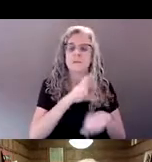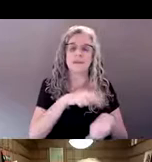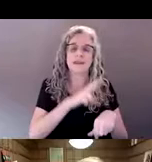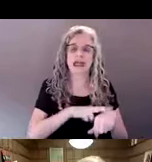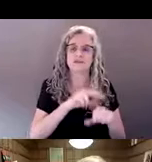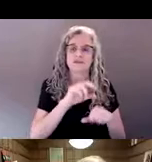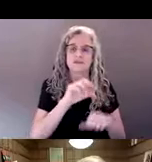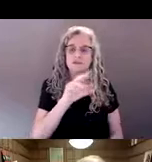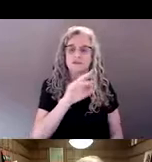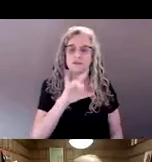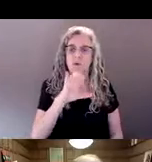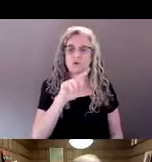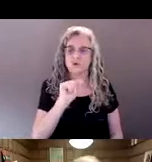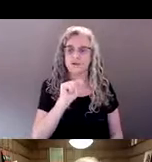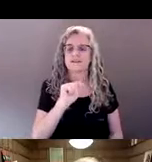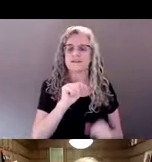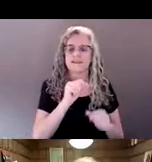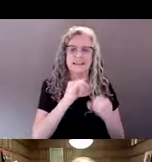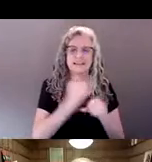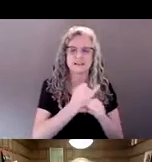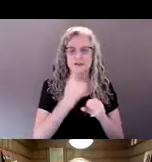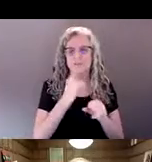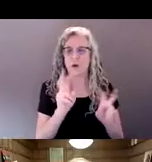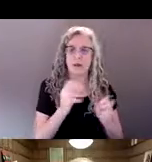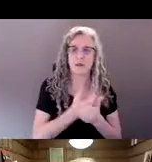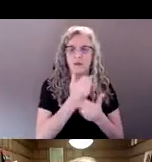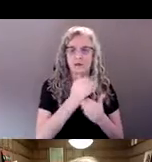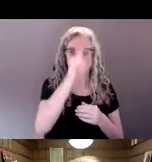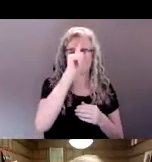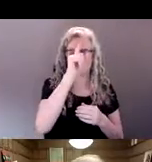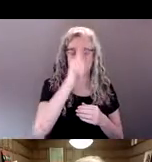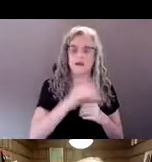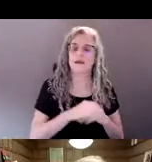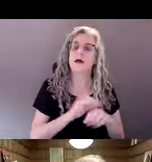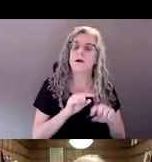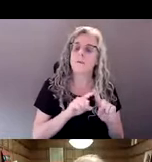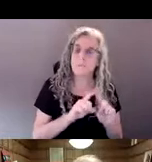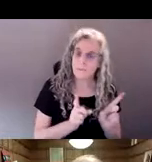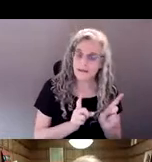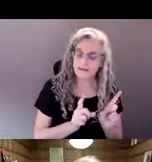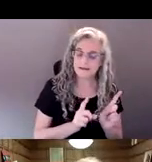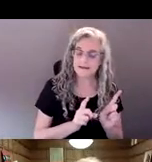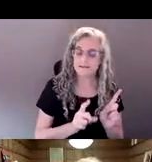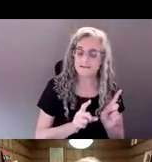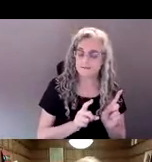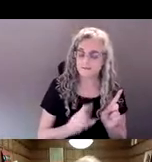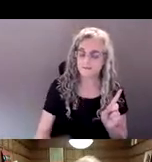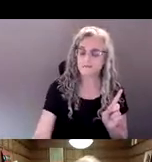New Germany. But even if her choices had been less flawed, they still would inevitably have